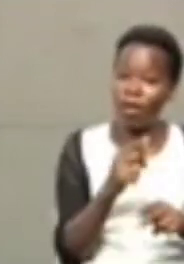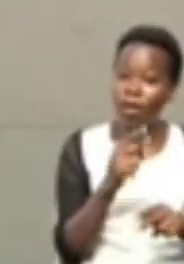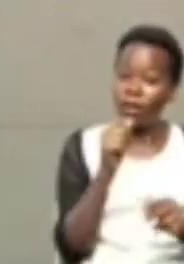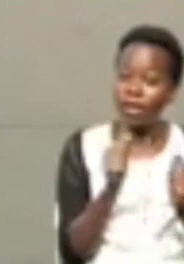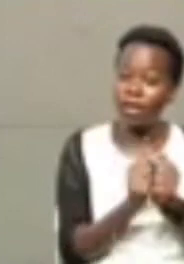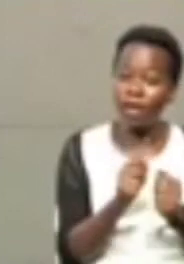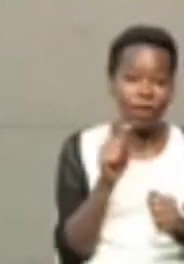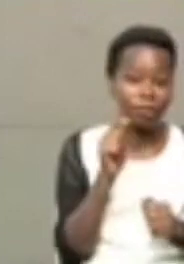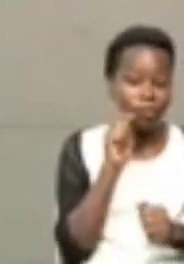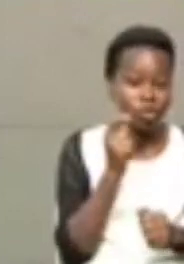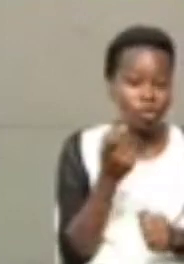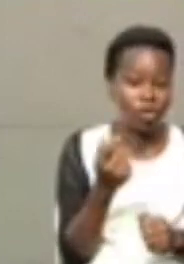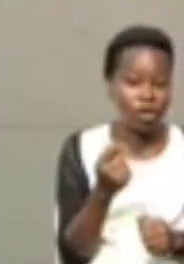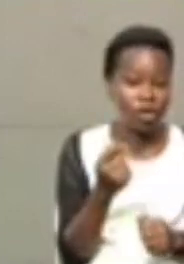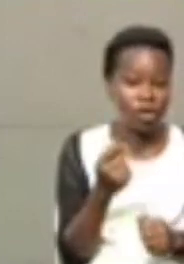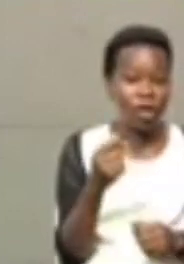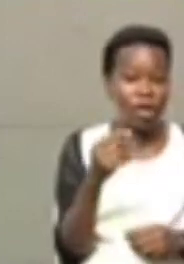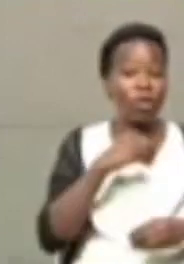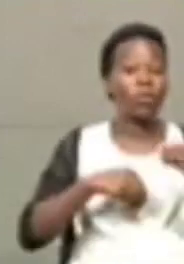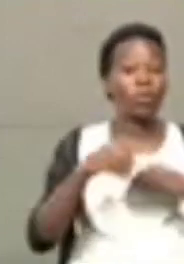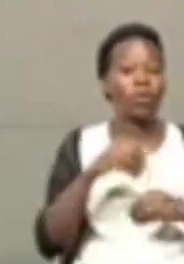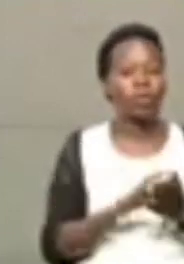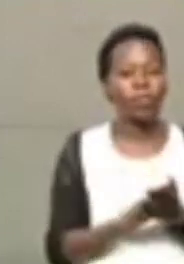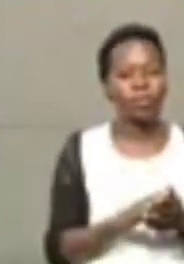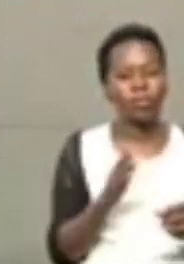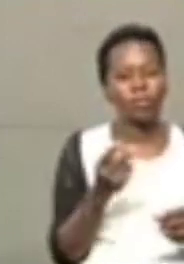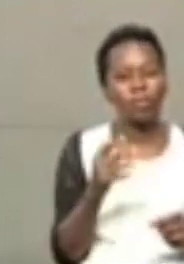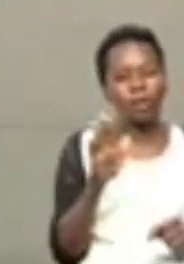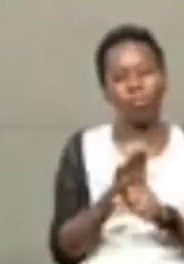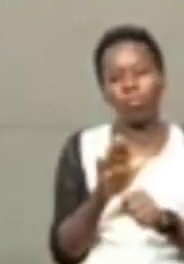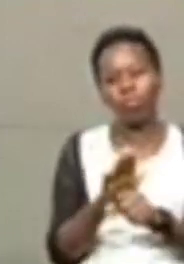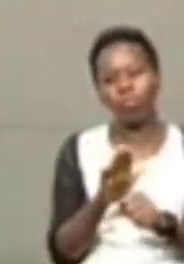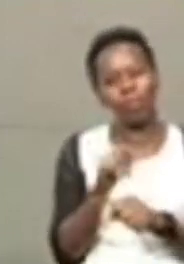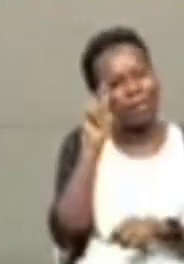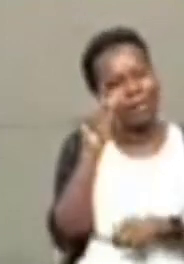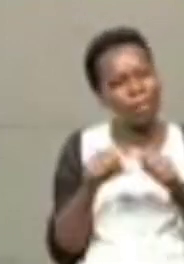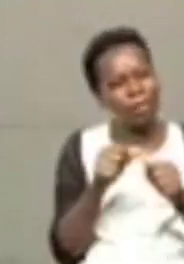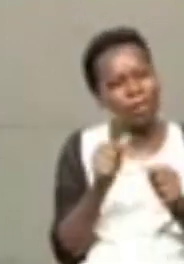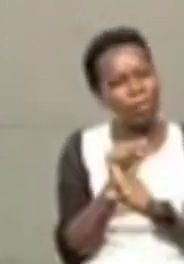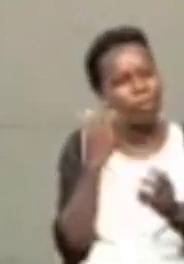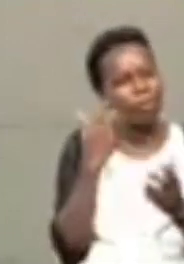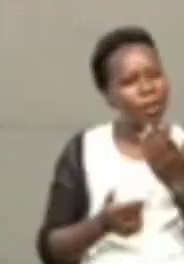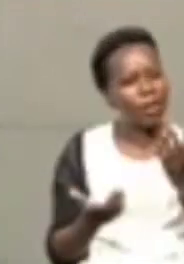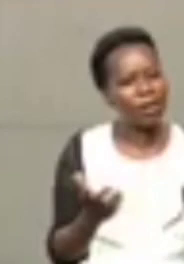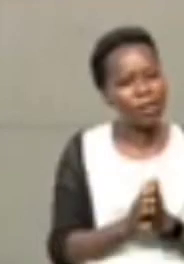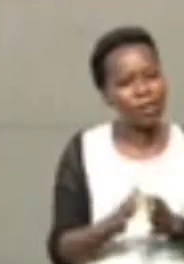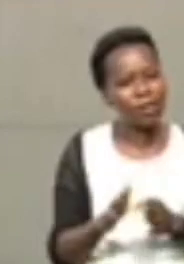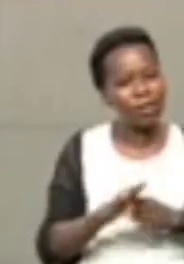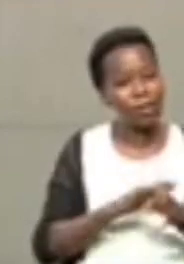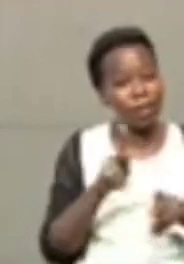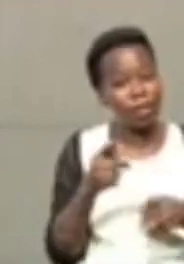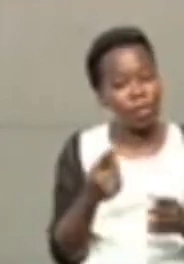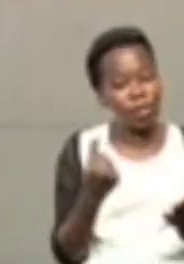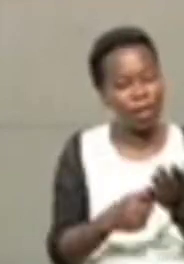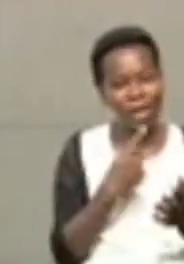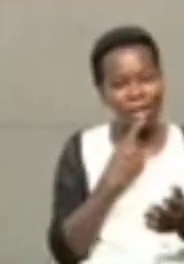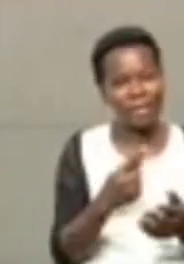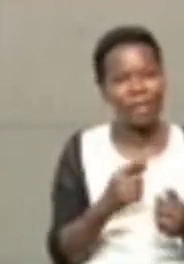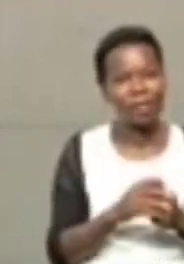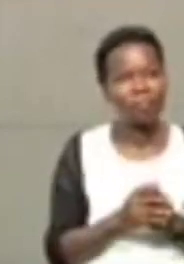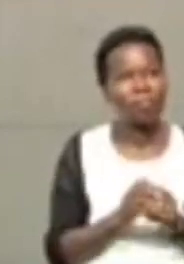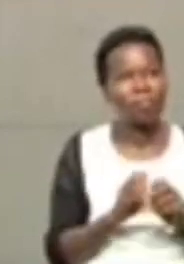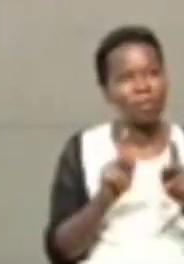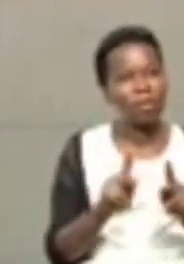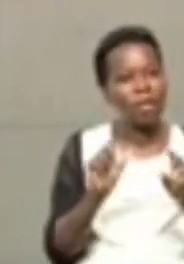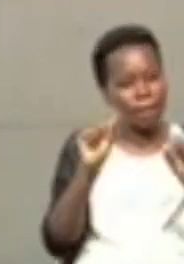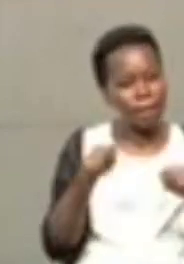to corruption. That's a lot of money. Think about what it can do. And so the traders and the people of Uganda are saying